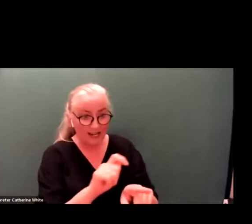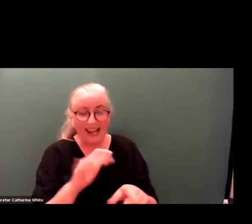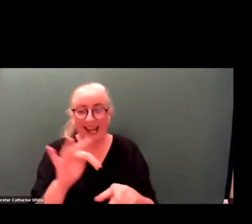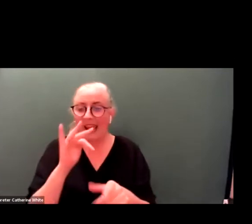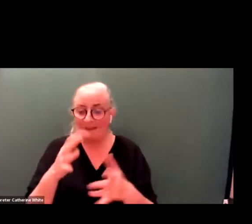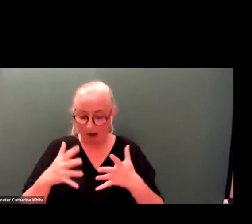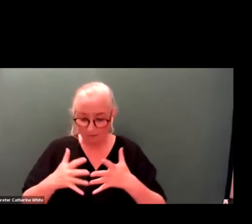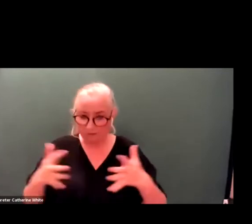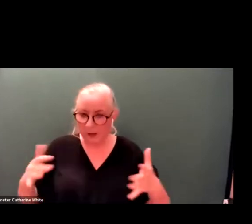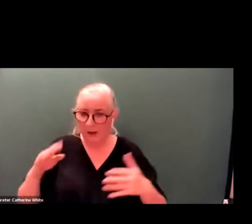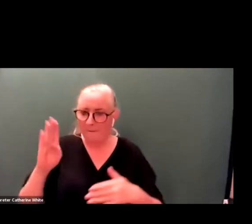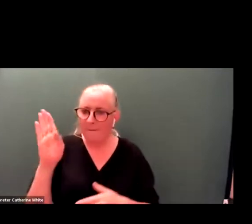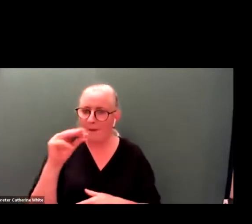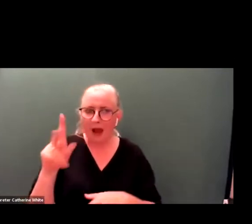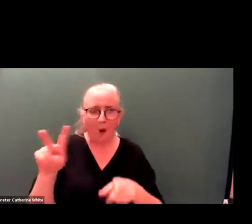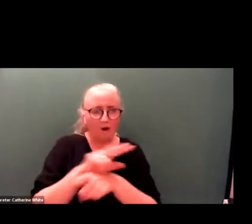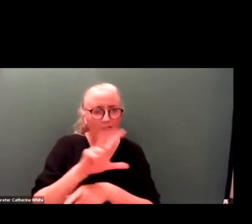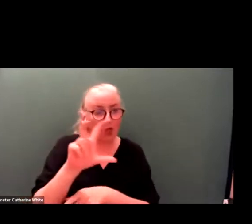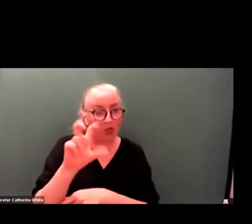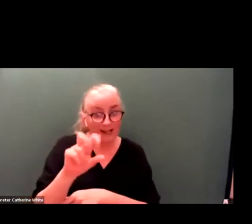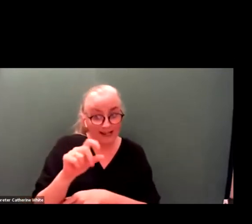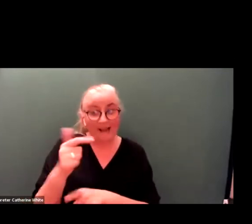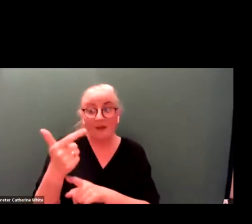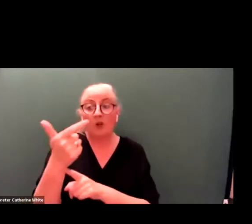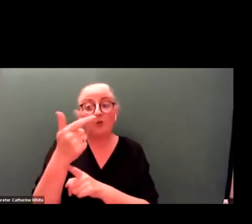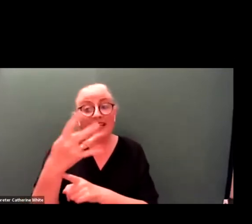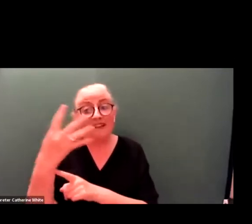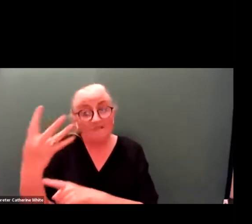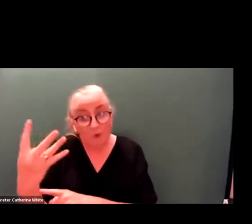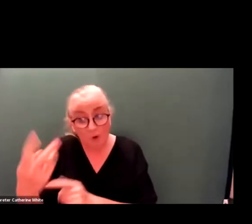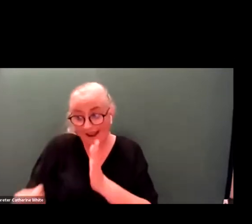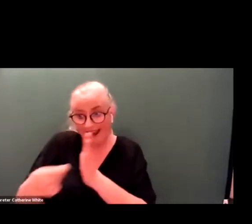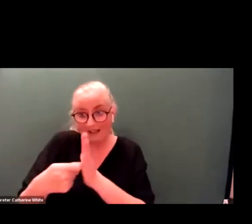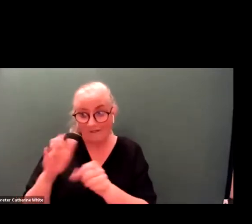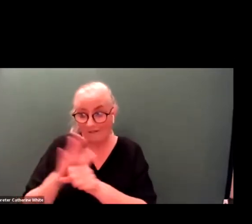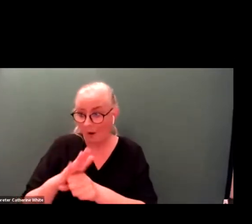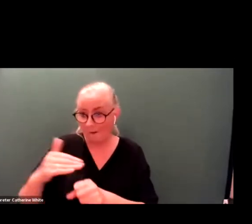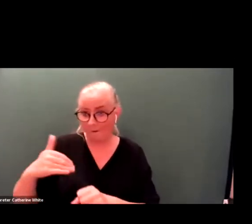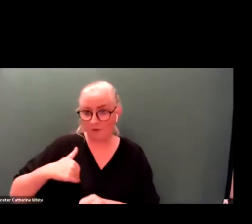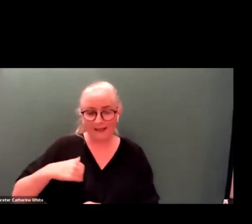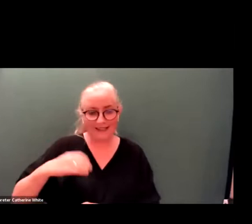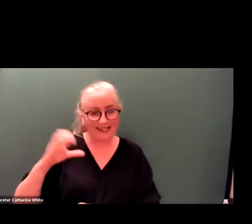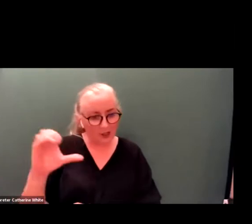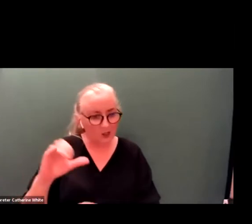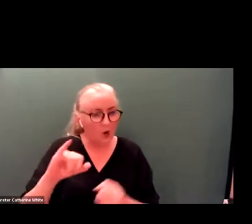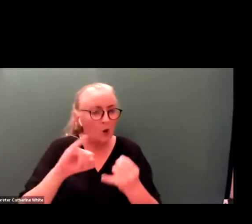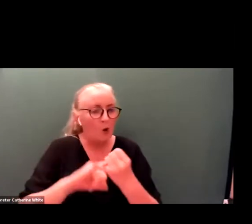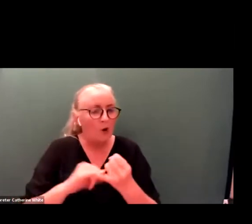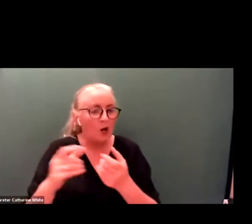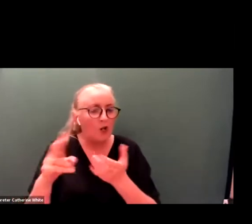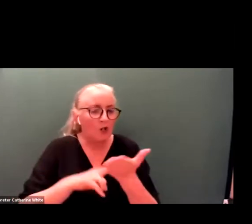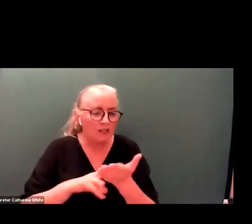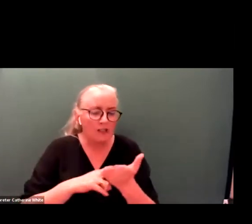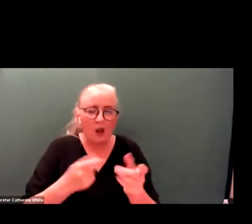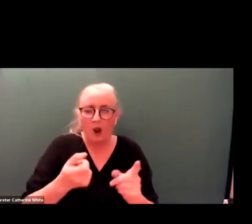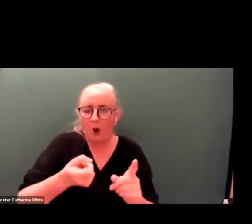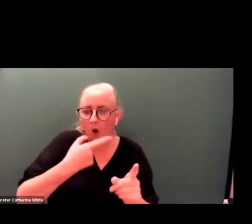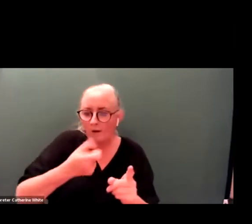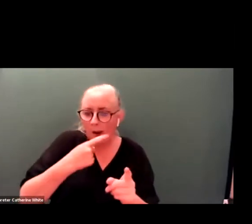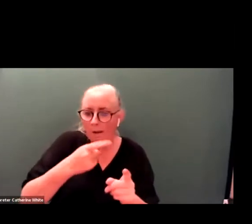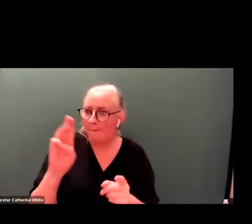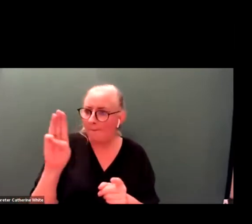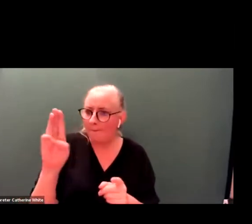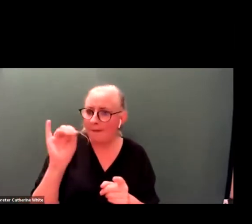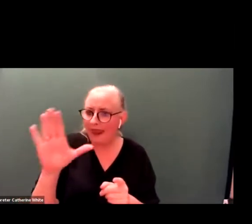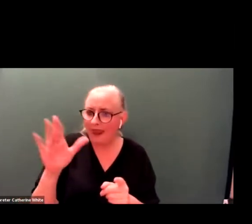index of over 30 have an additional 24 cases of breast cancer per 1,000 women. Women who take the combined oral contraceptive pill, so that's the